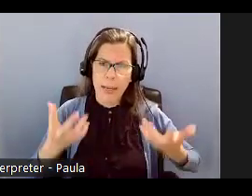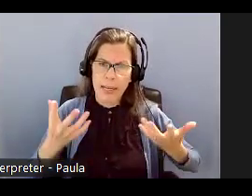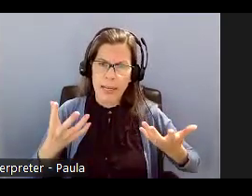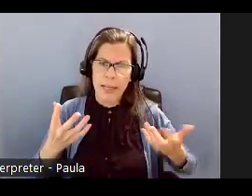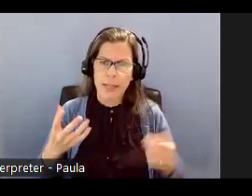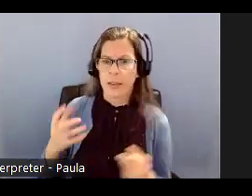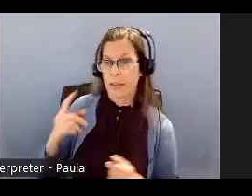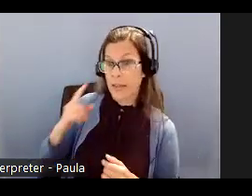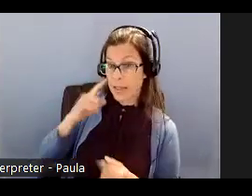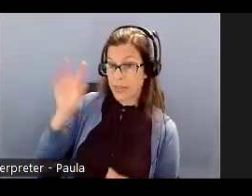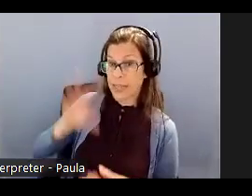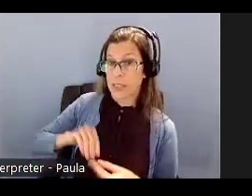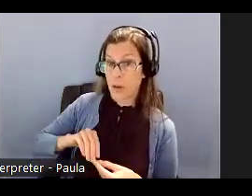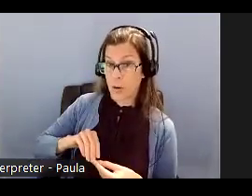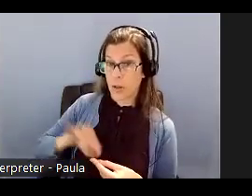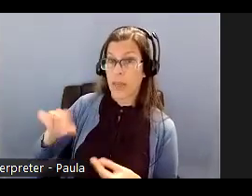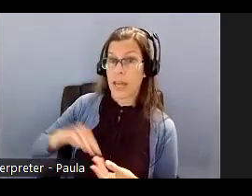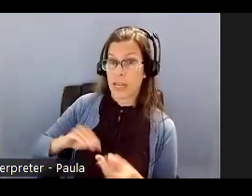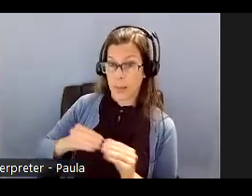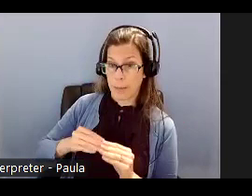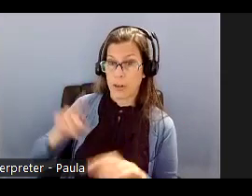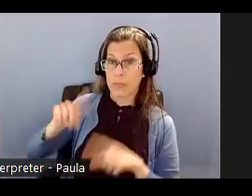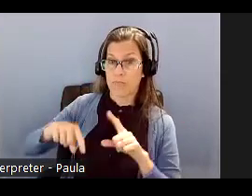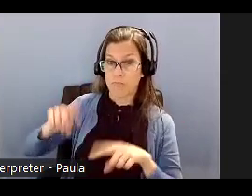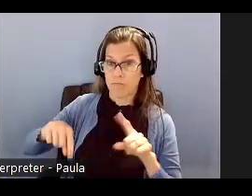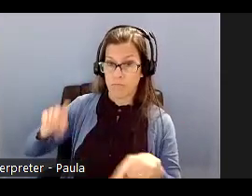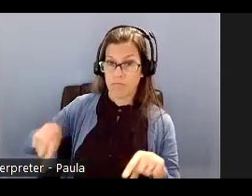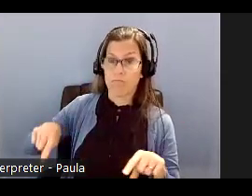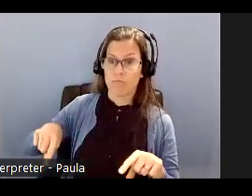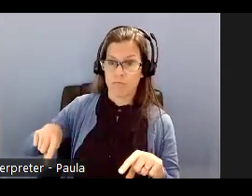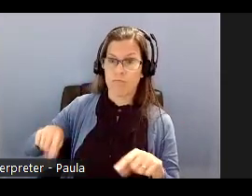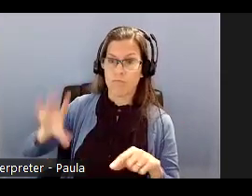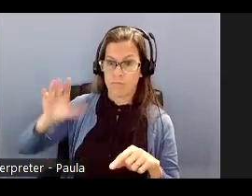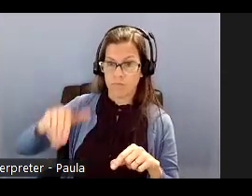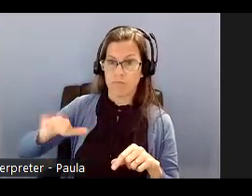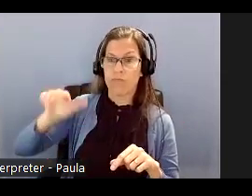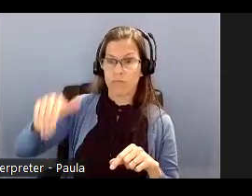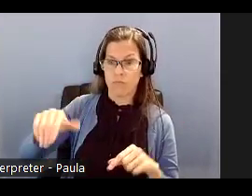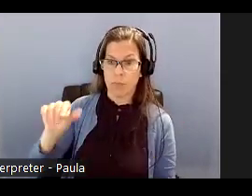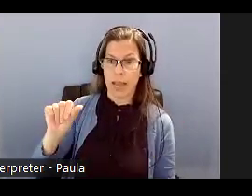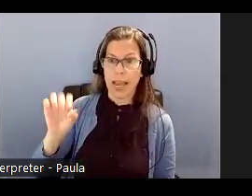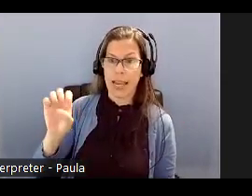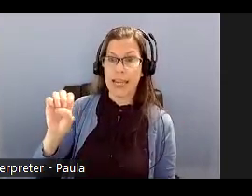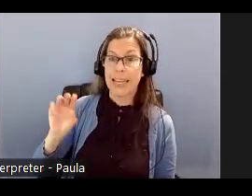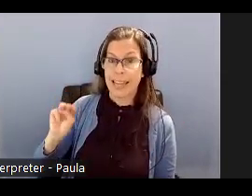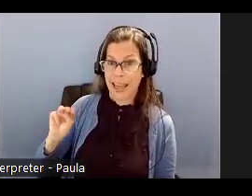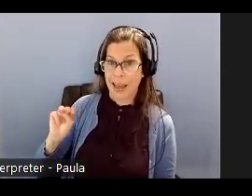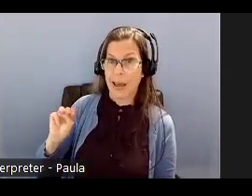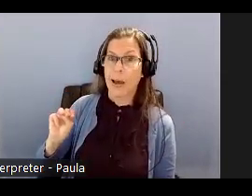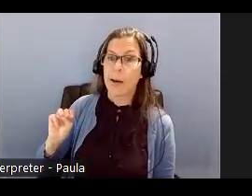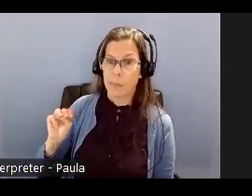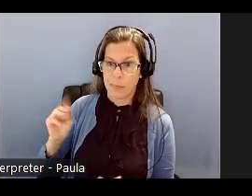So I think in total, and that number fluctuates a bit because AEM, by its very nature,